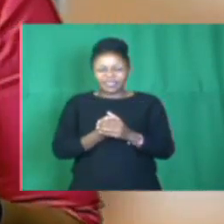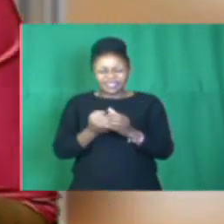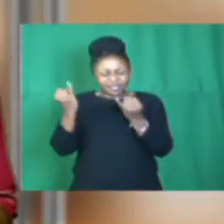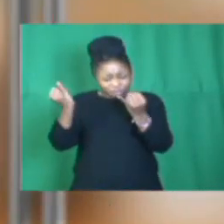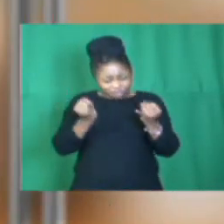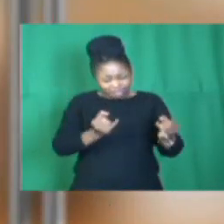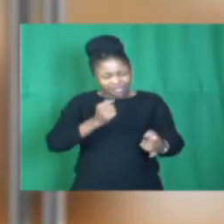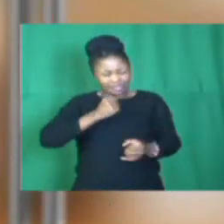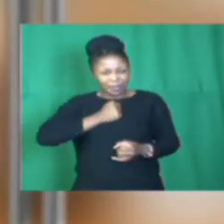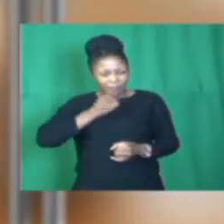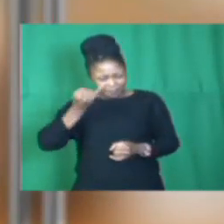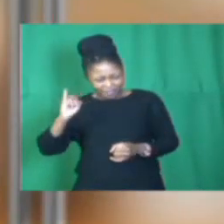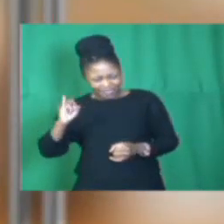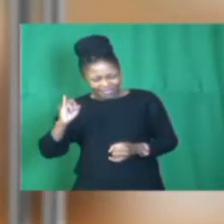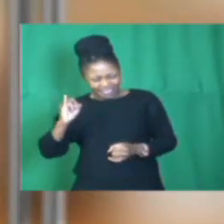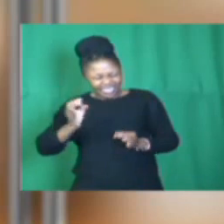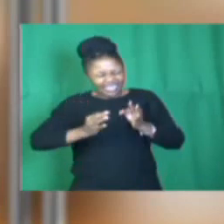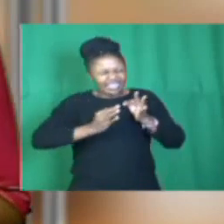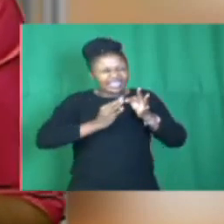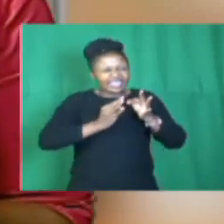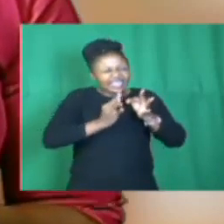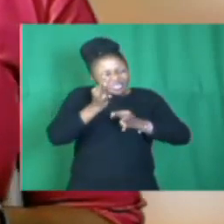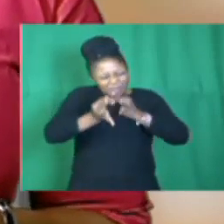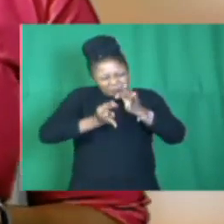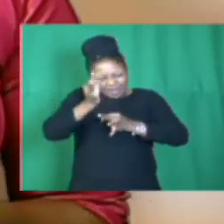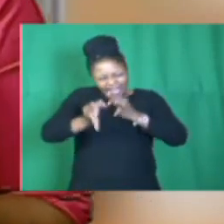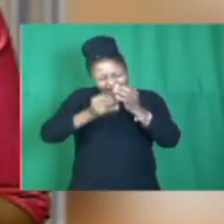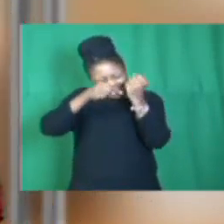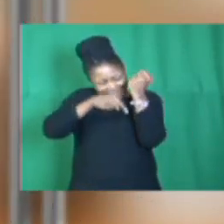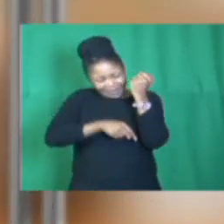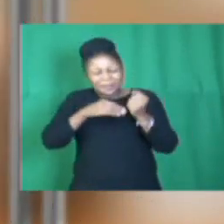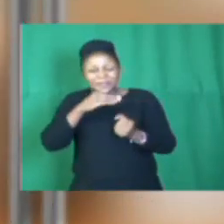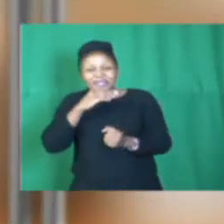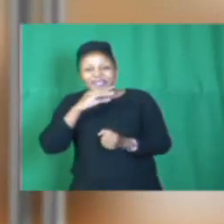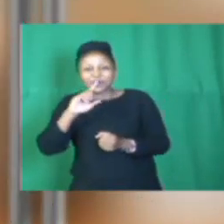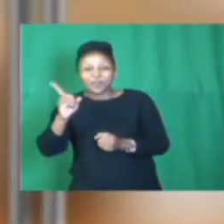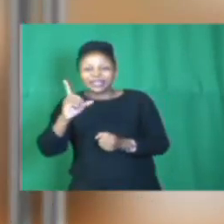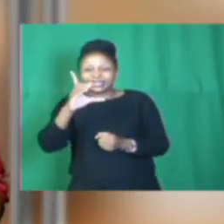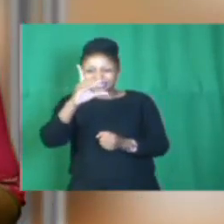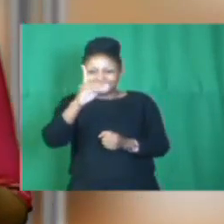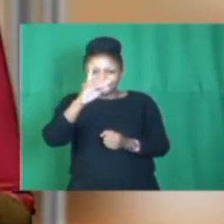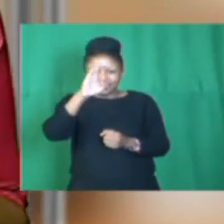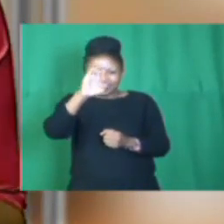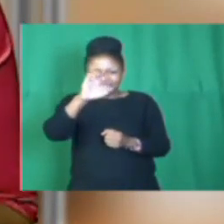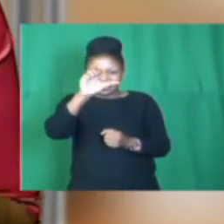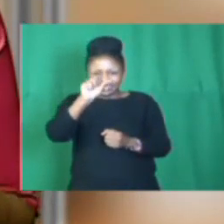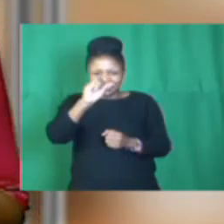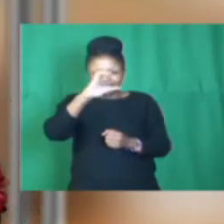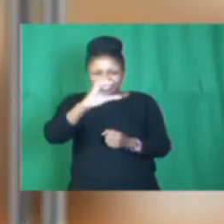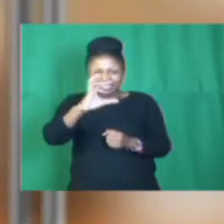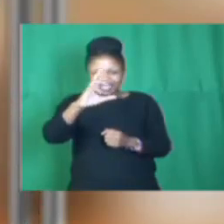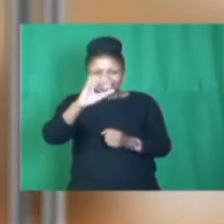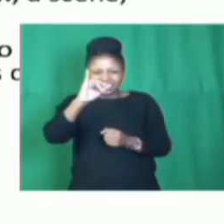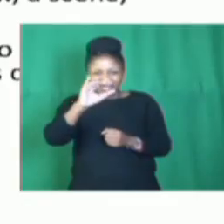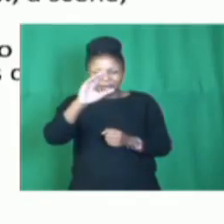a descriptive composition. The word descriptive is derived from the verb